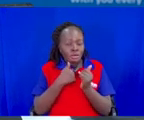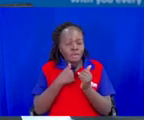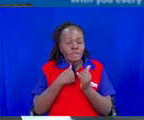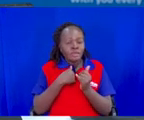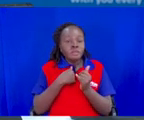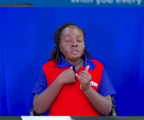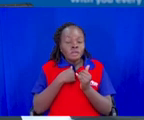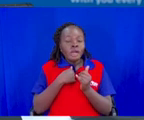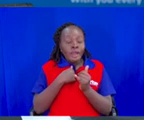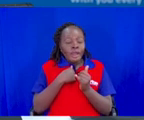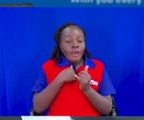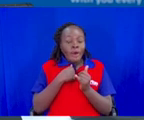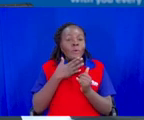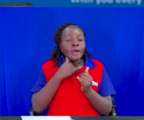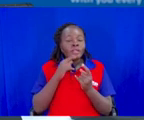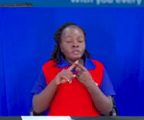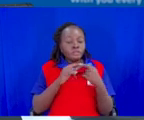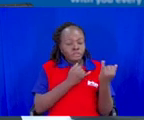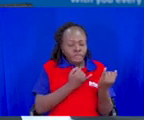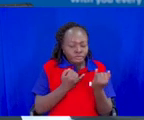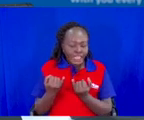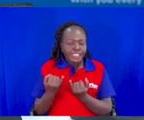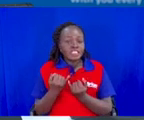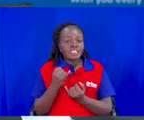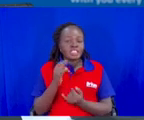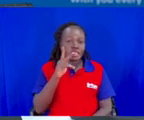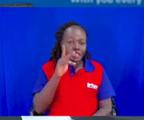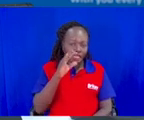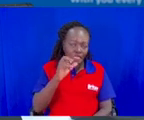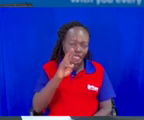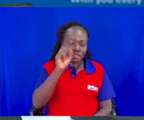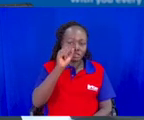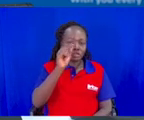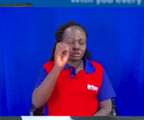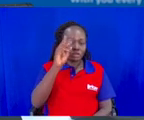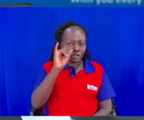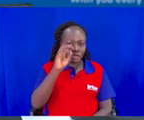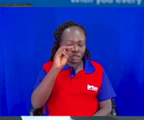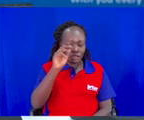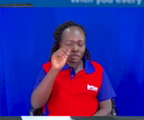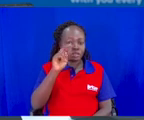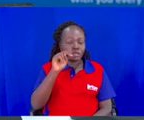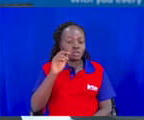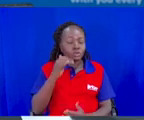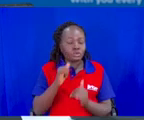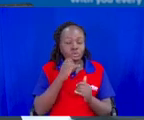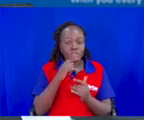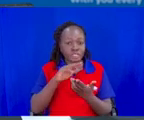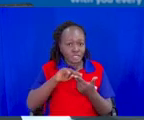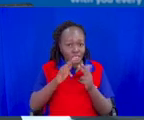unit holders, I'd like to invite our custodian, who is Standard Chartered